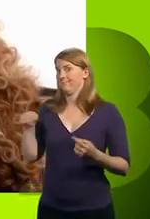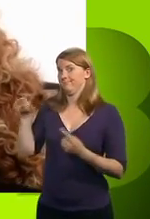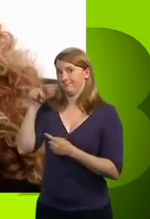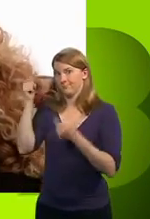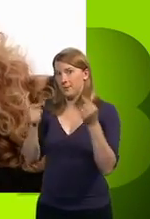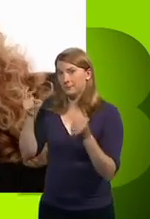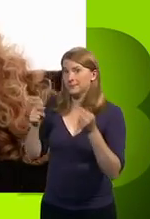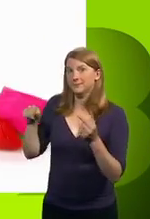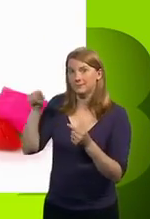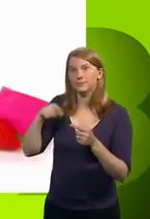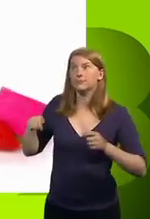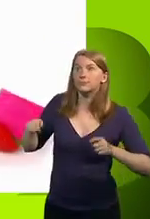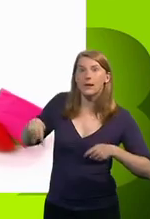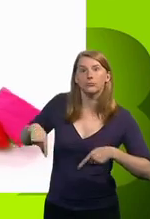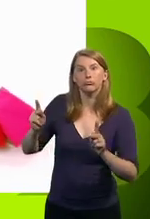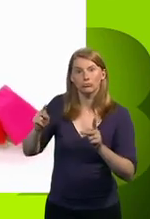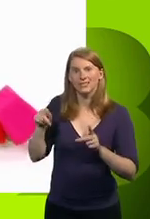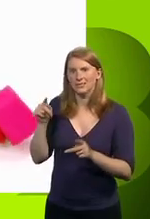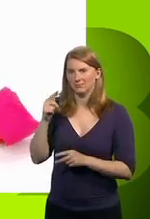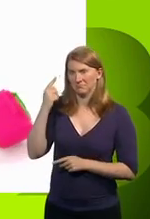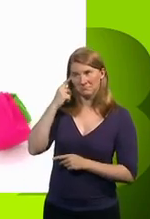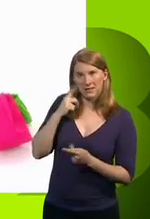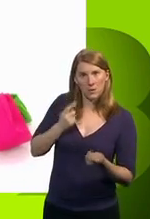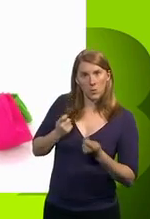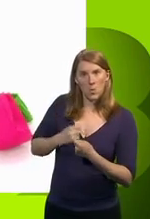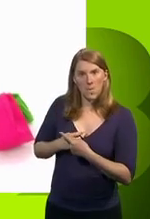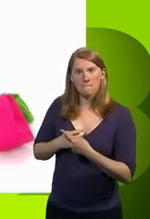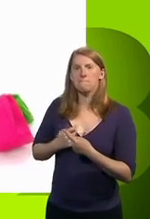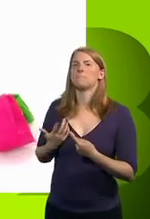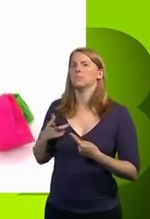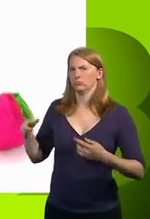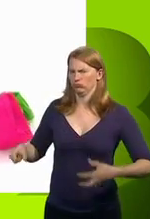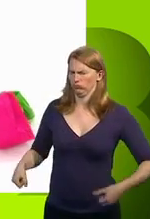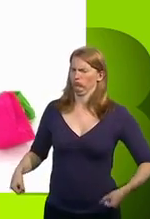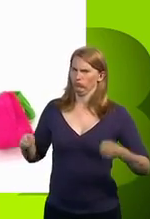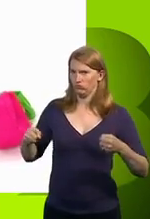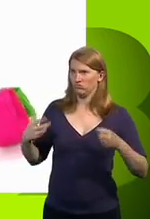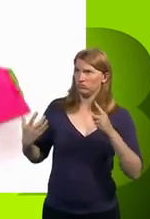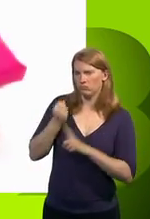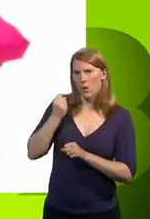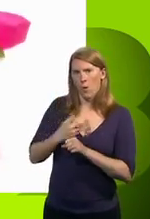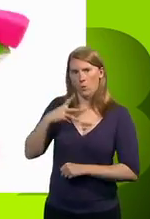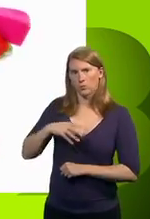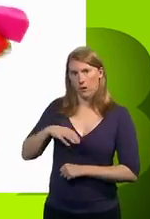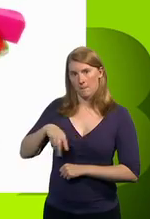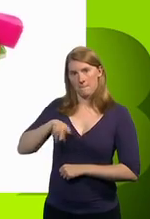stagger. He's gonna really need a clean lift to take home that gold medal. Yep.